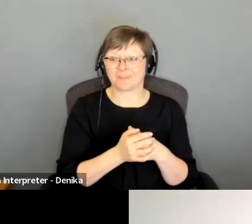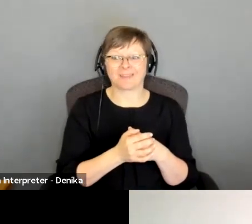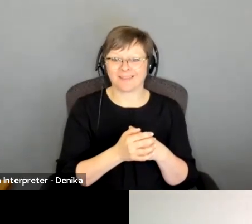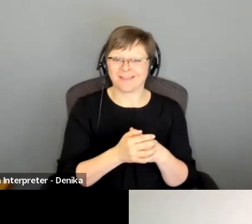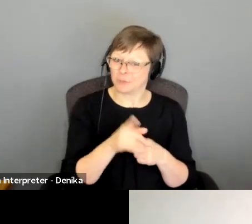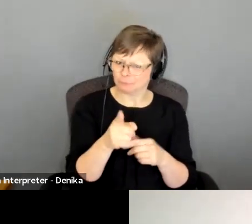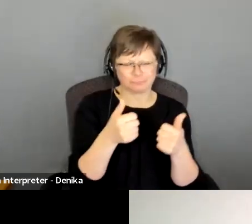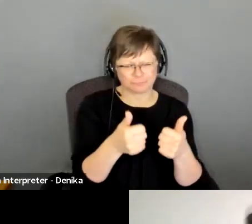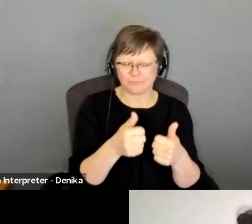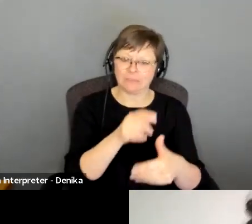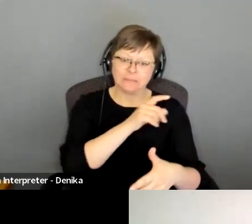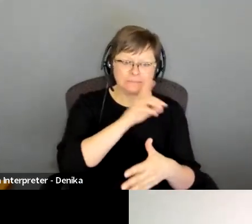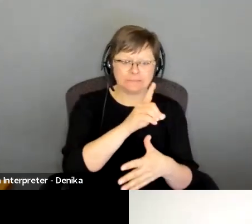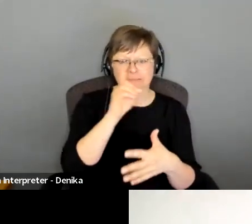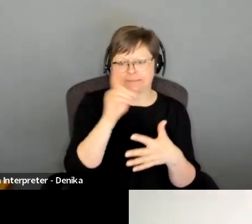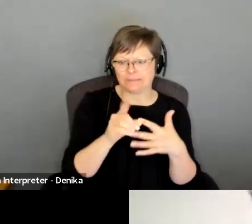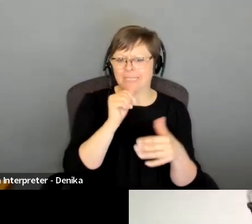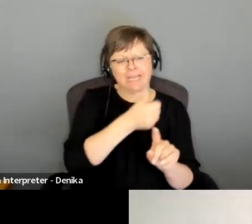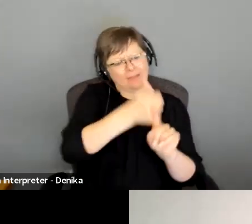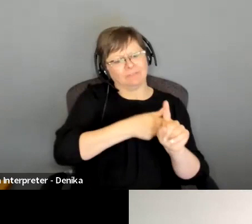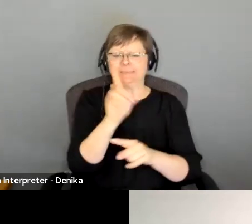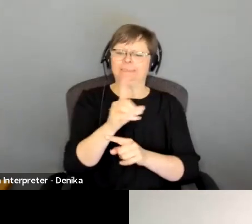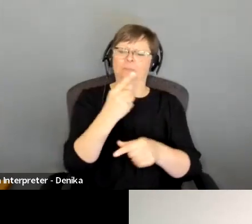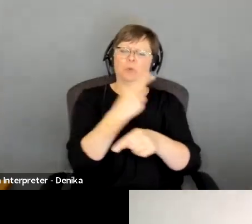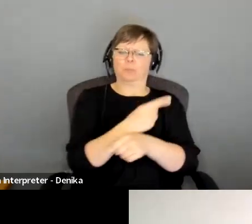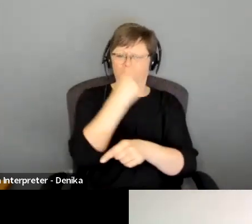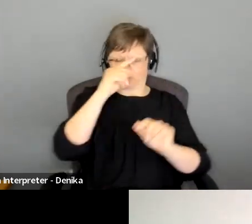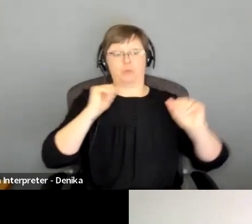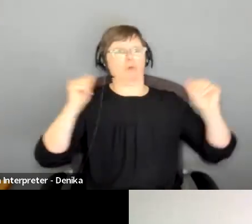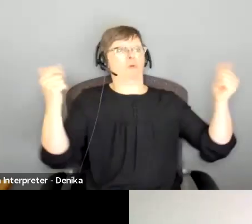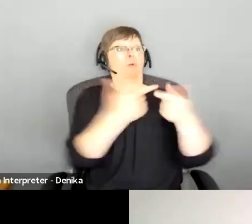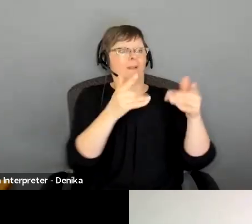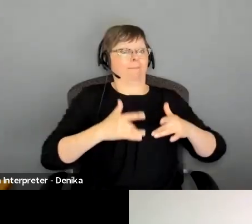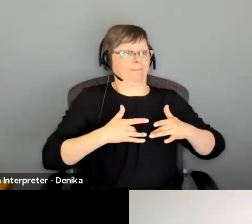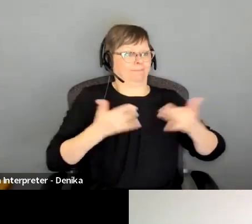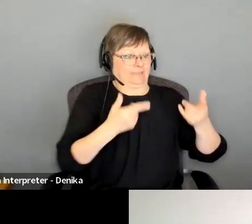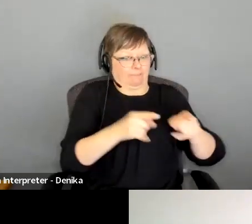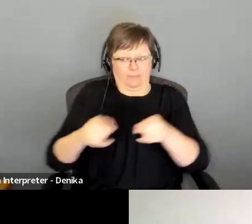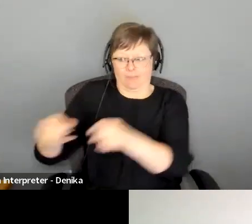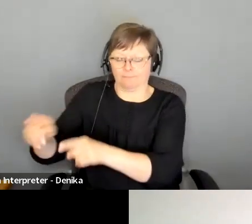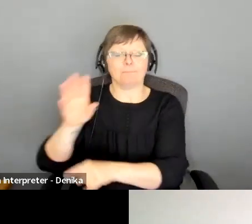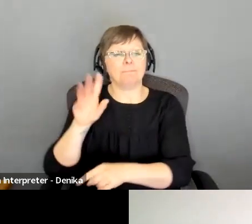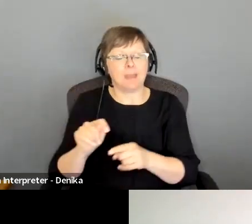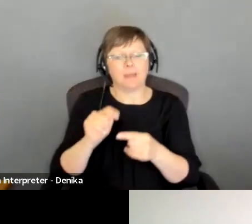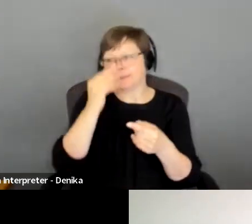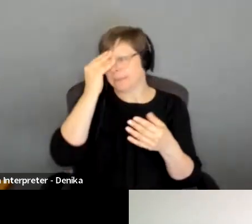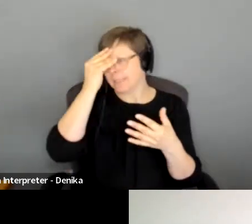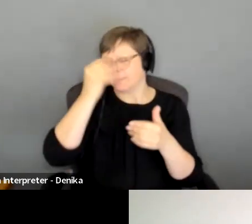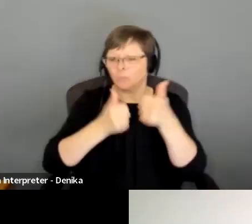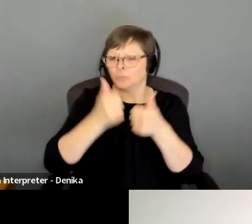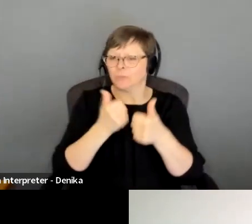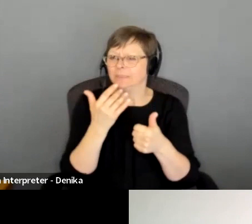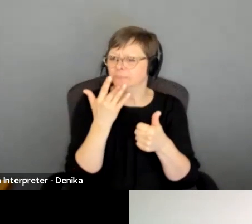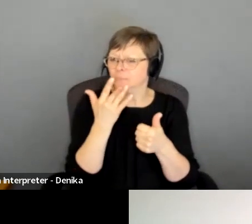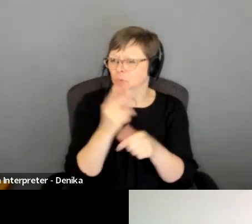Not every D is appropriate for every situation, but there are all ways to think about it. If we step forward to the